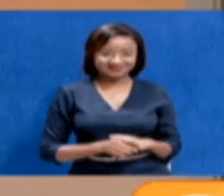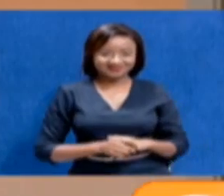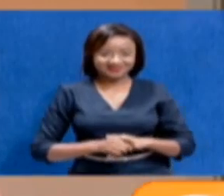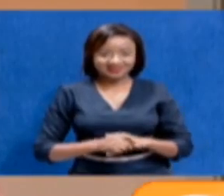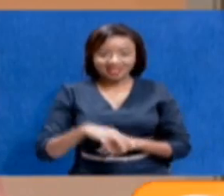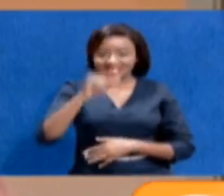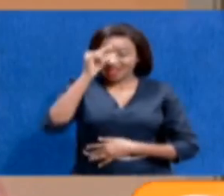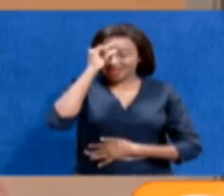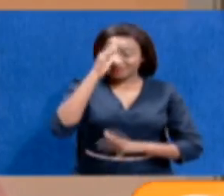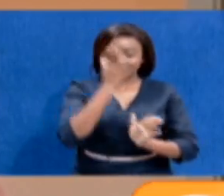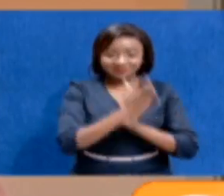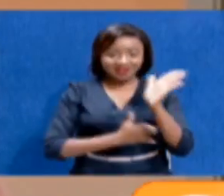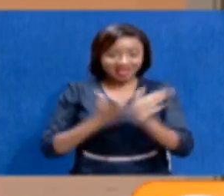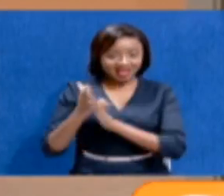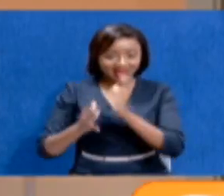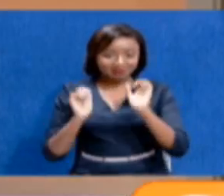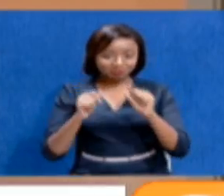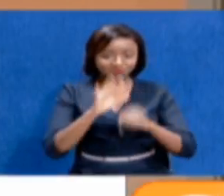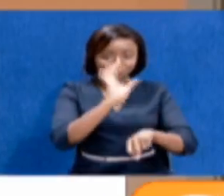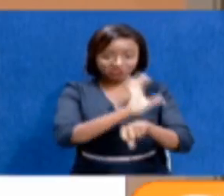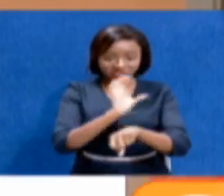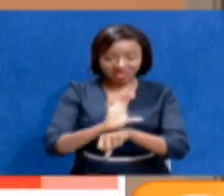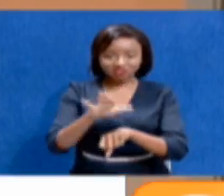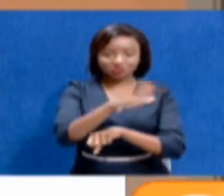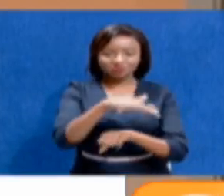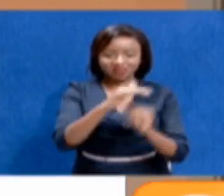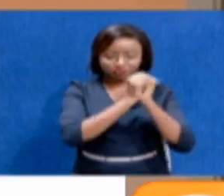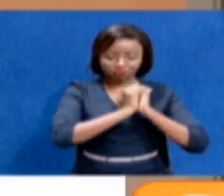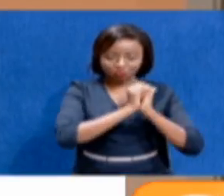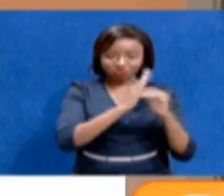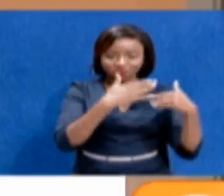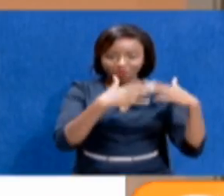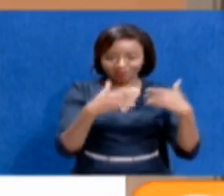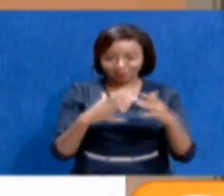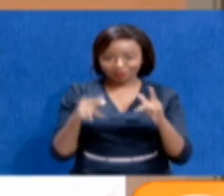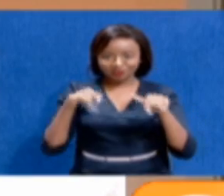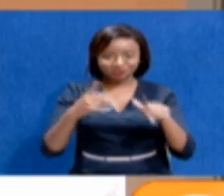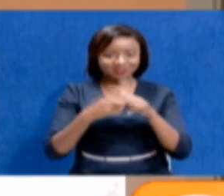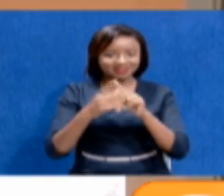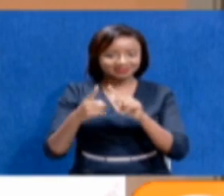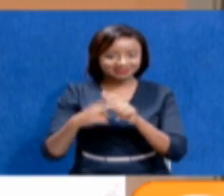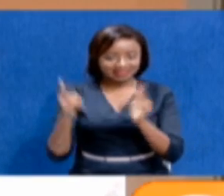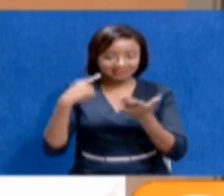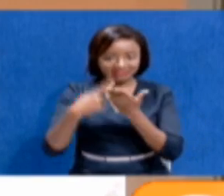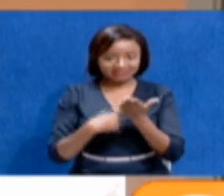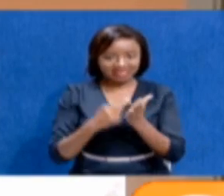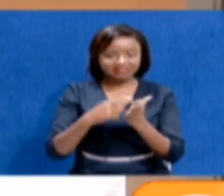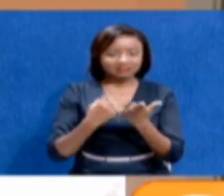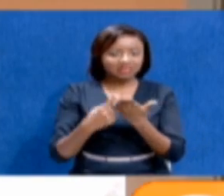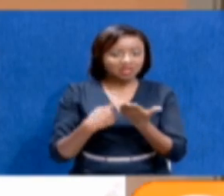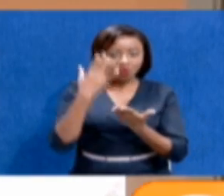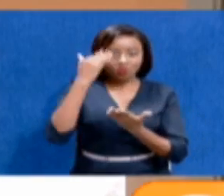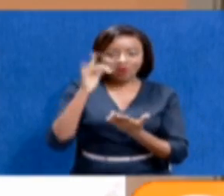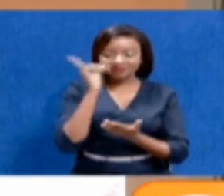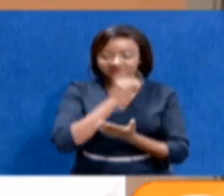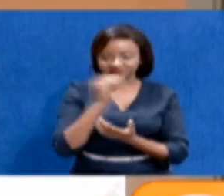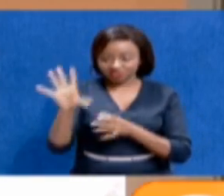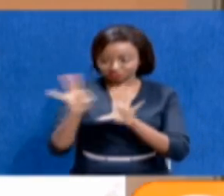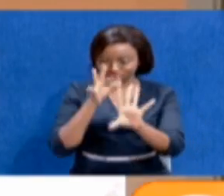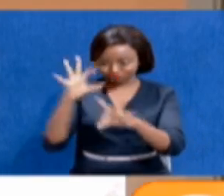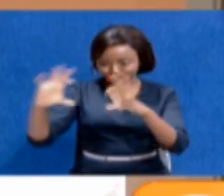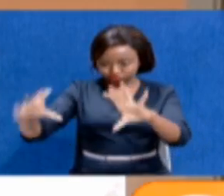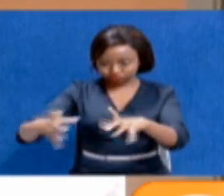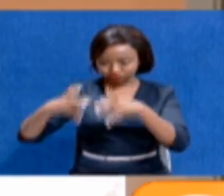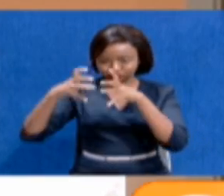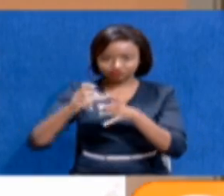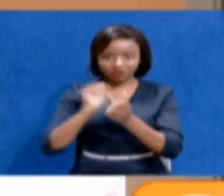The government's plan to reopen places of worship got underway with the appointment of a 15-member interfaith council